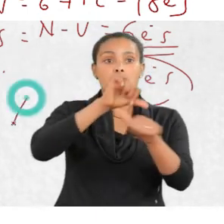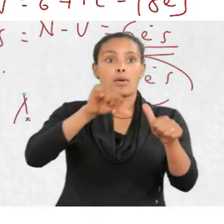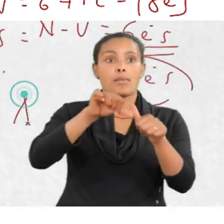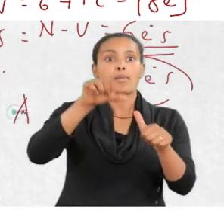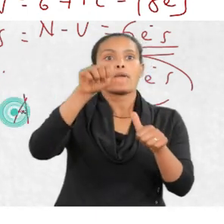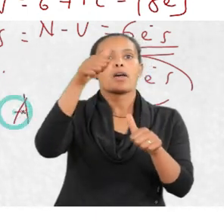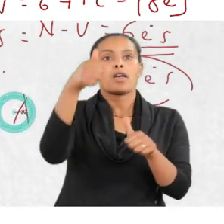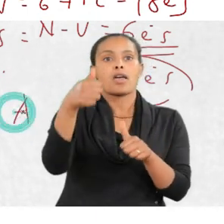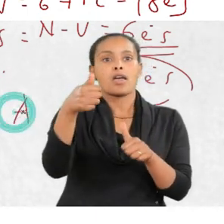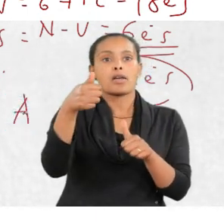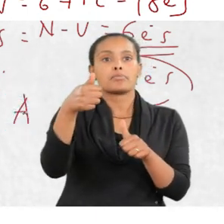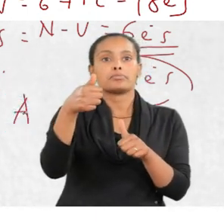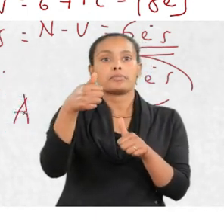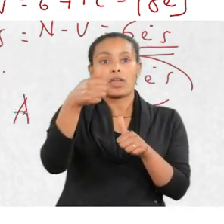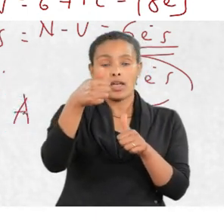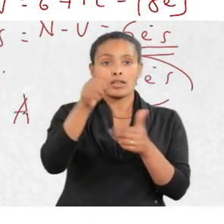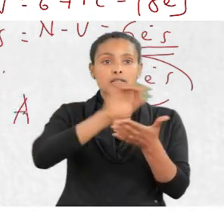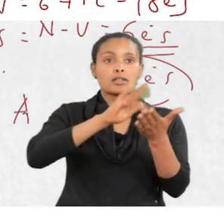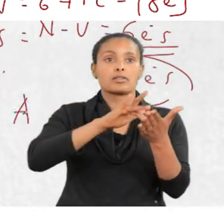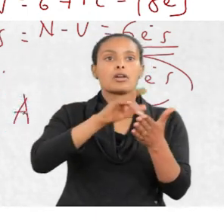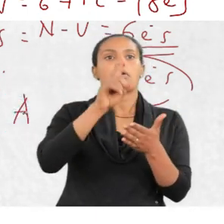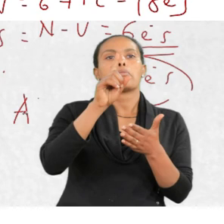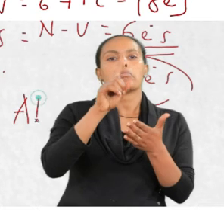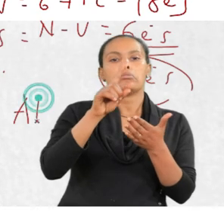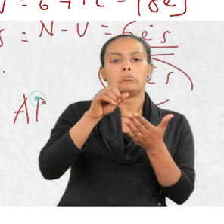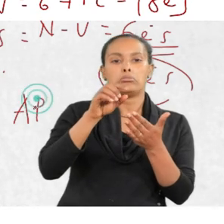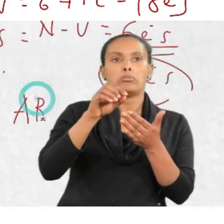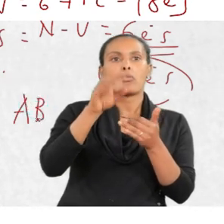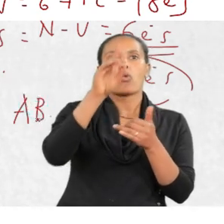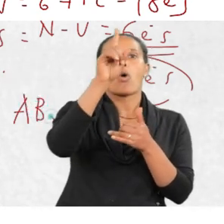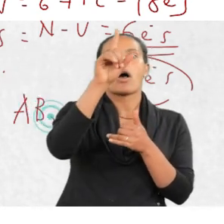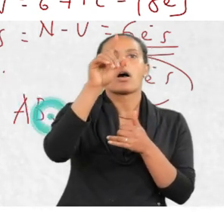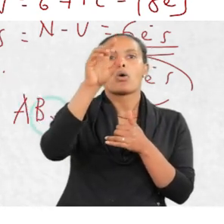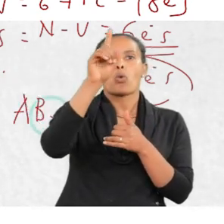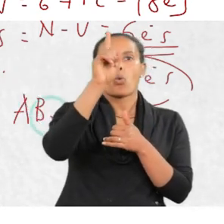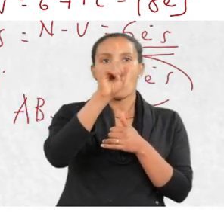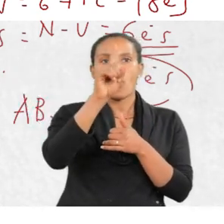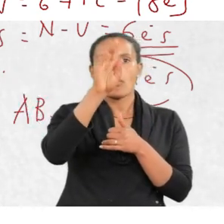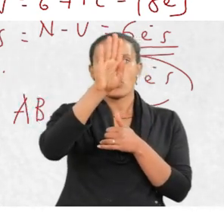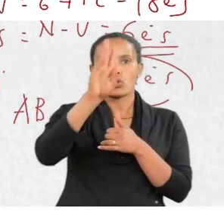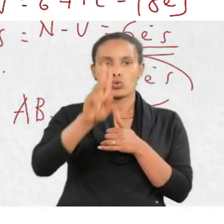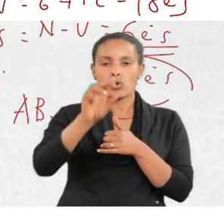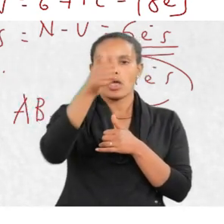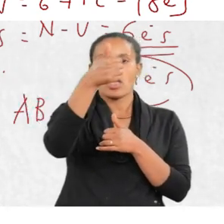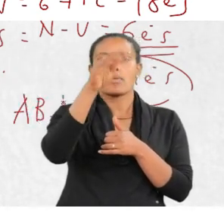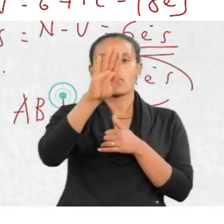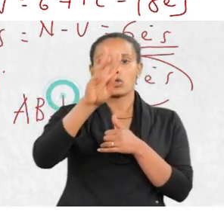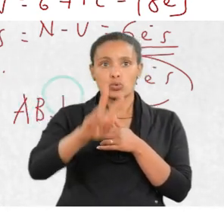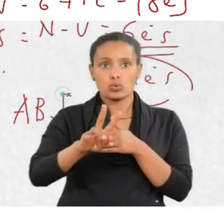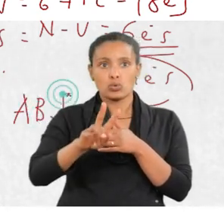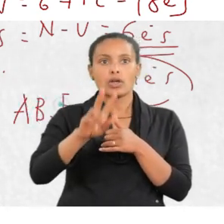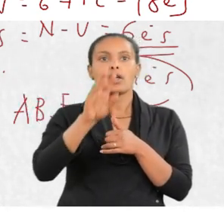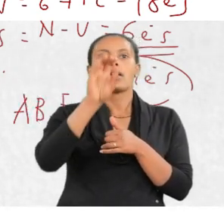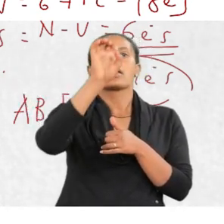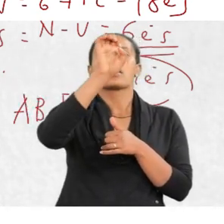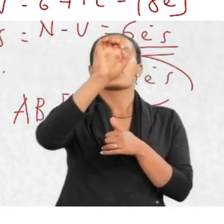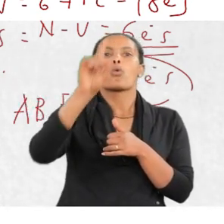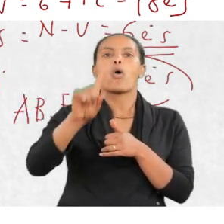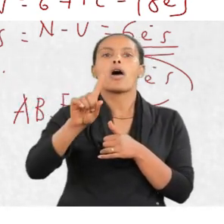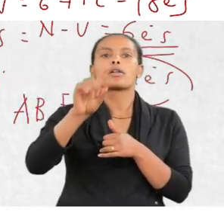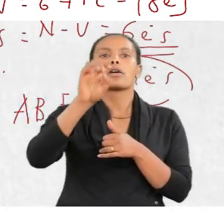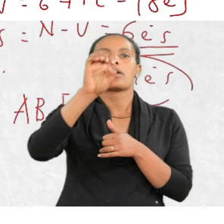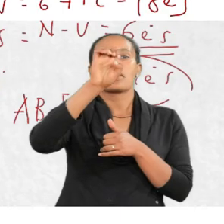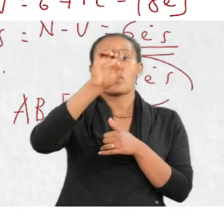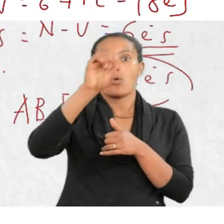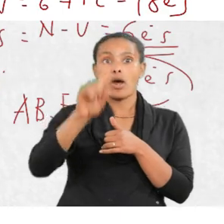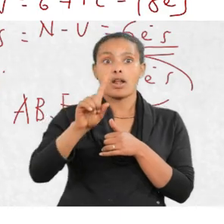M. Periphery atoms, 1, 2, B2. Lone pair of electron is 1, E1 type,